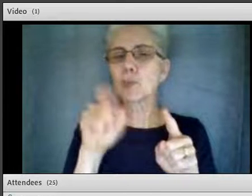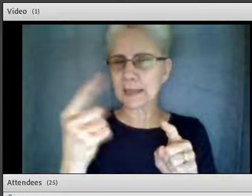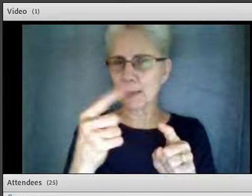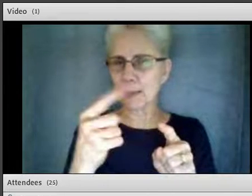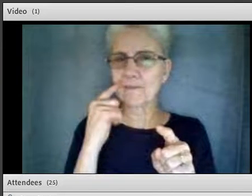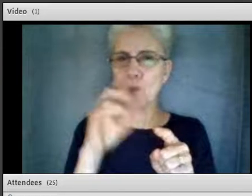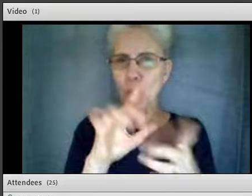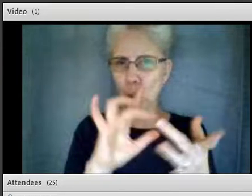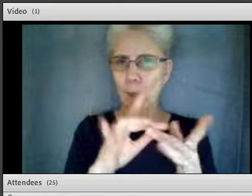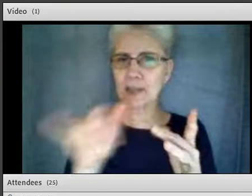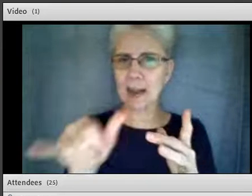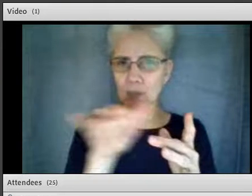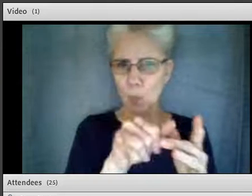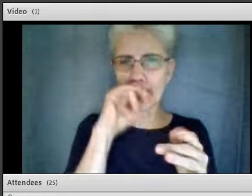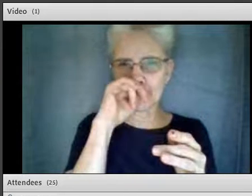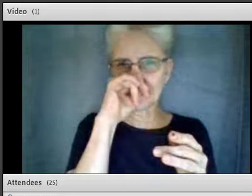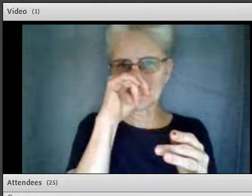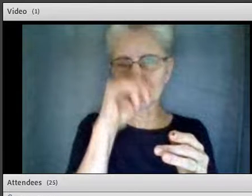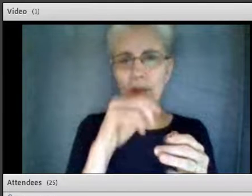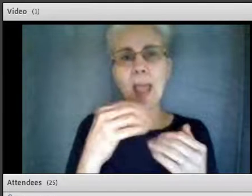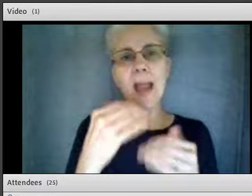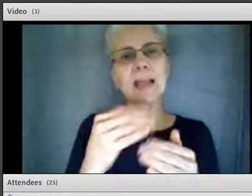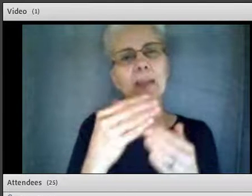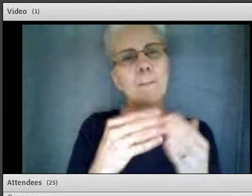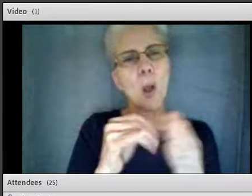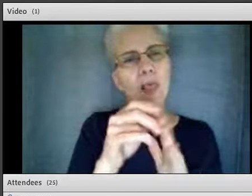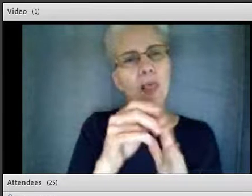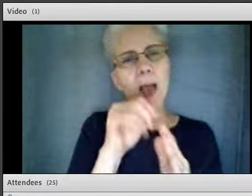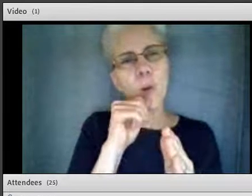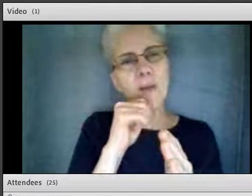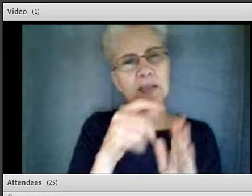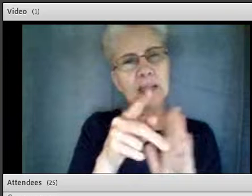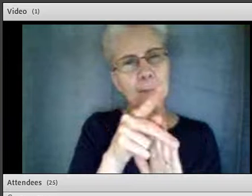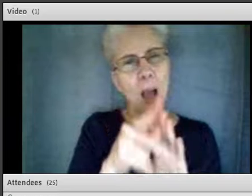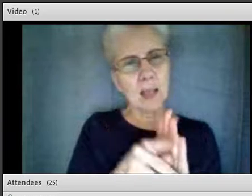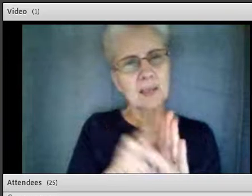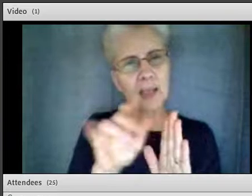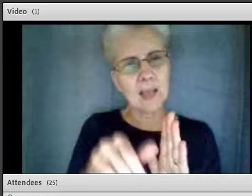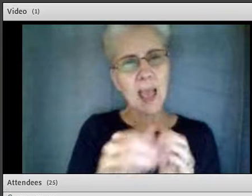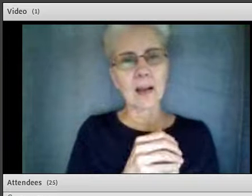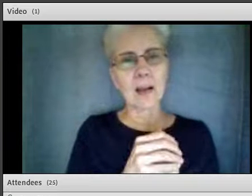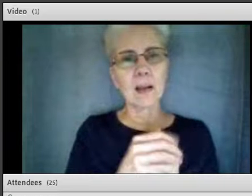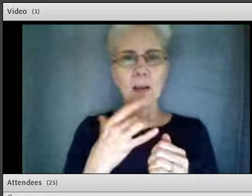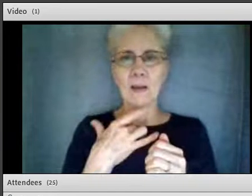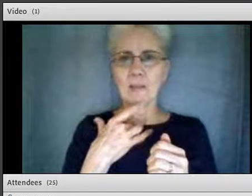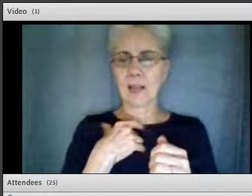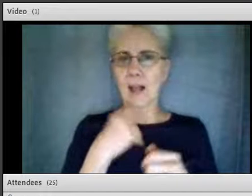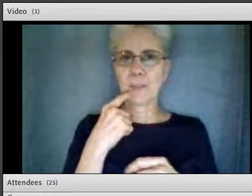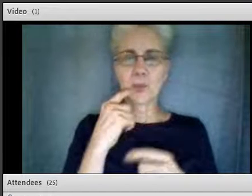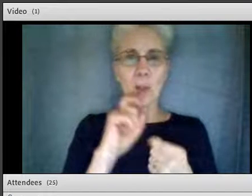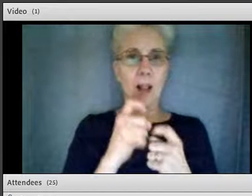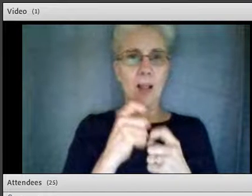least part of that privacy policy. I feel like I'm doing a tongue twister. I apologize. A privacy